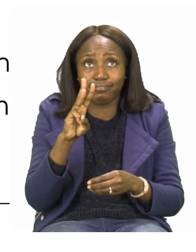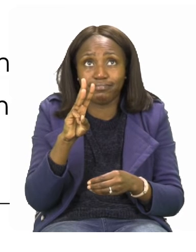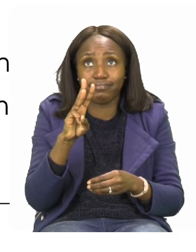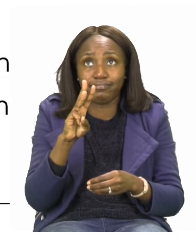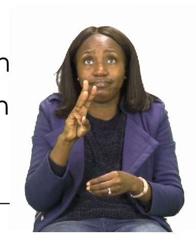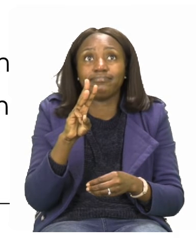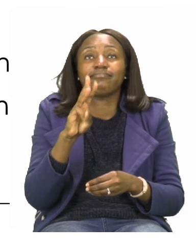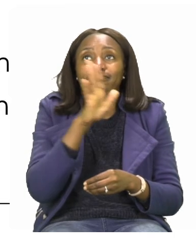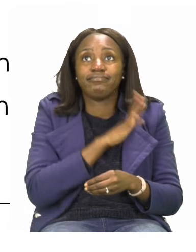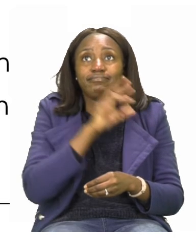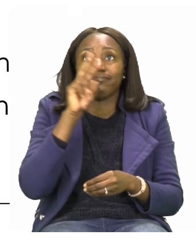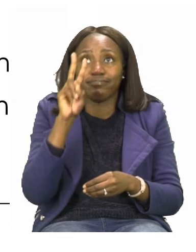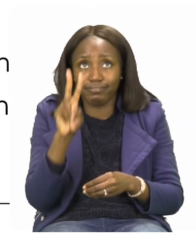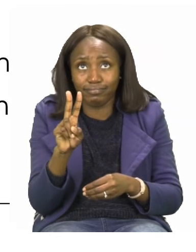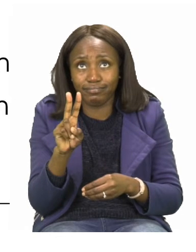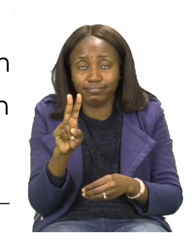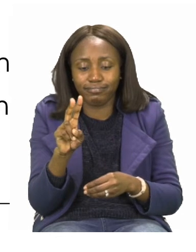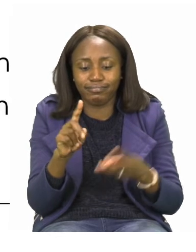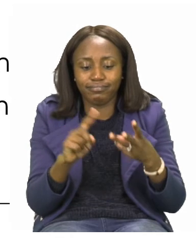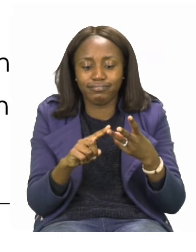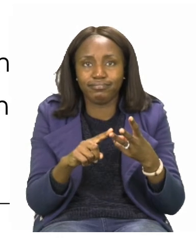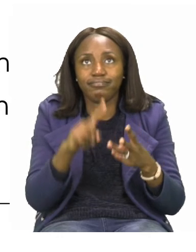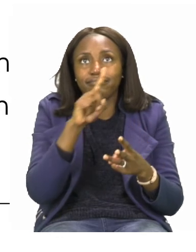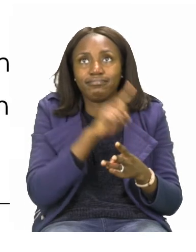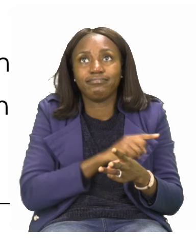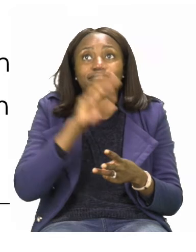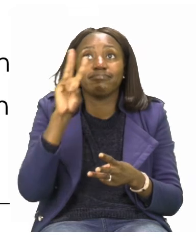and then we have 52,